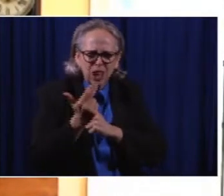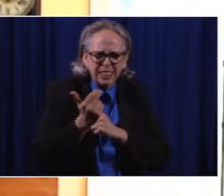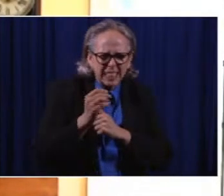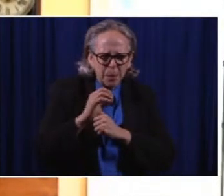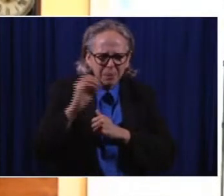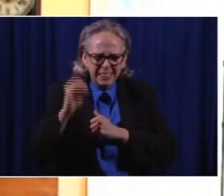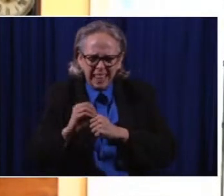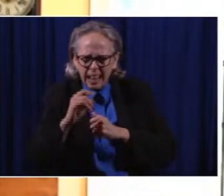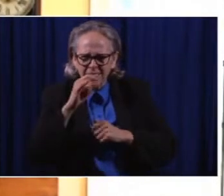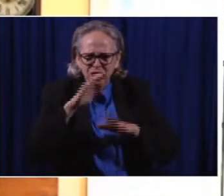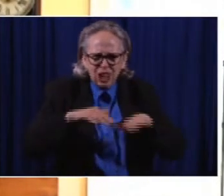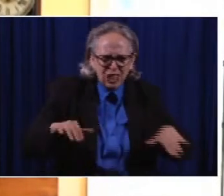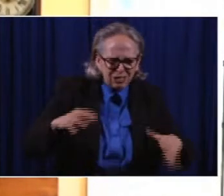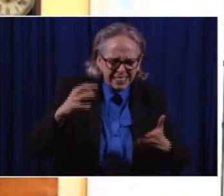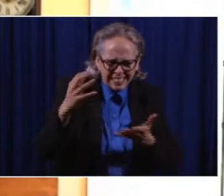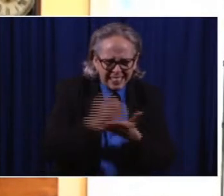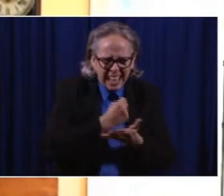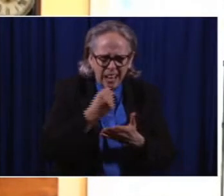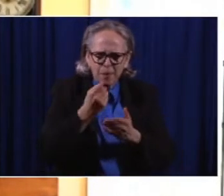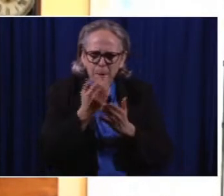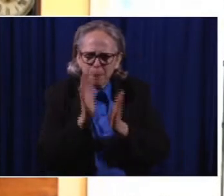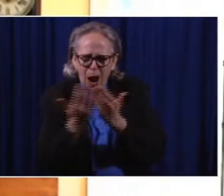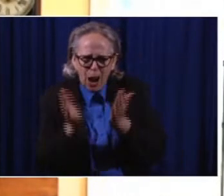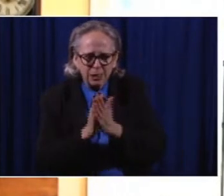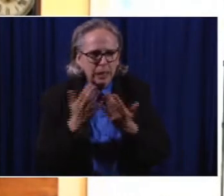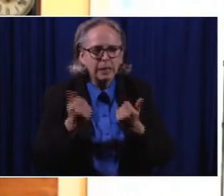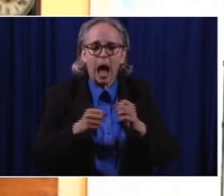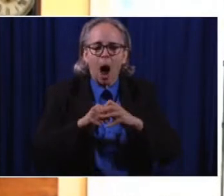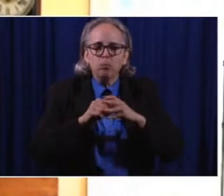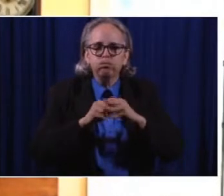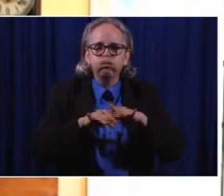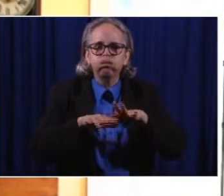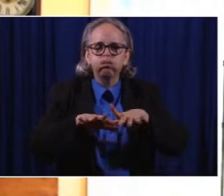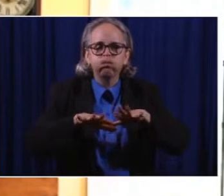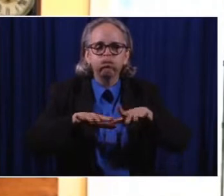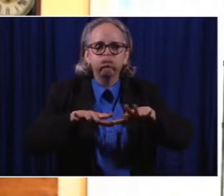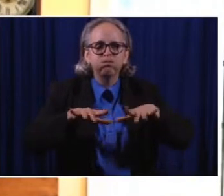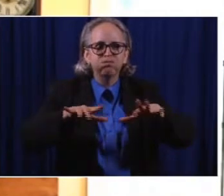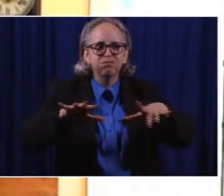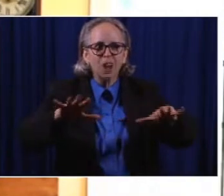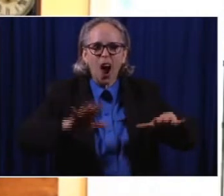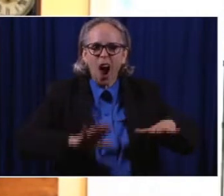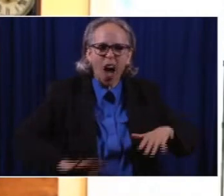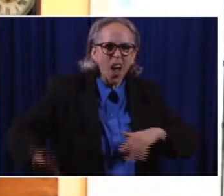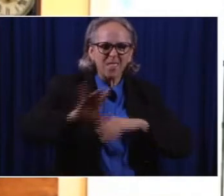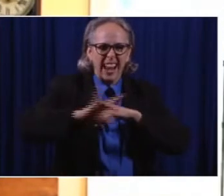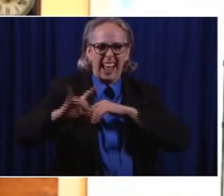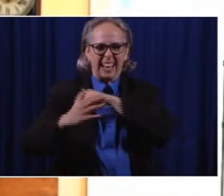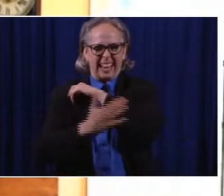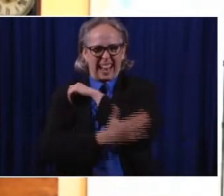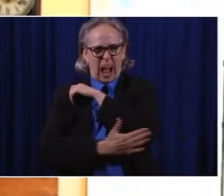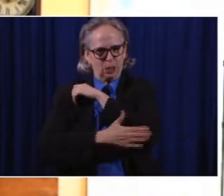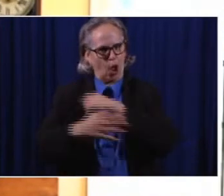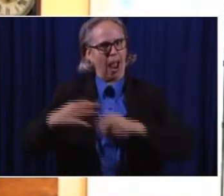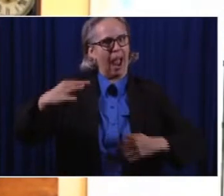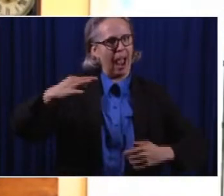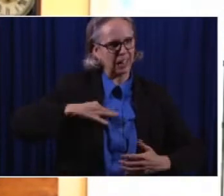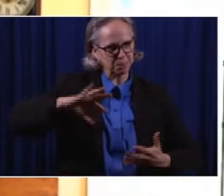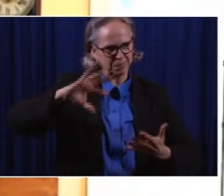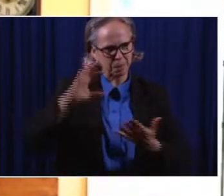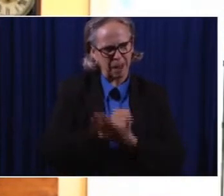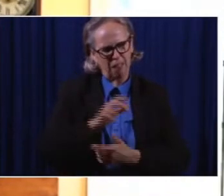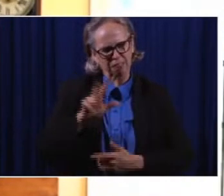all 88 counties are eligible, and we have about 34% of the kids that are getting the free books each